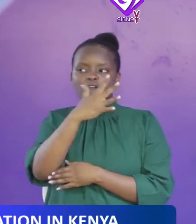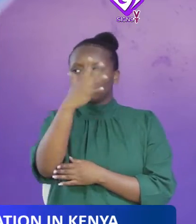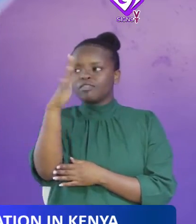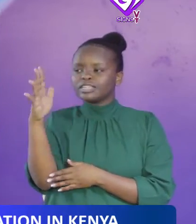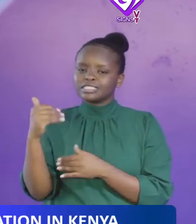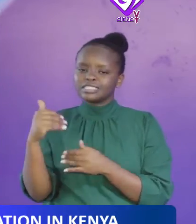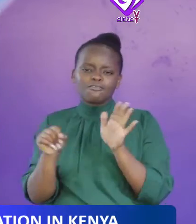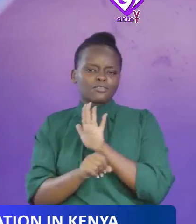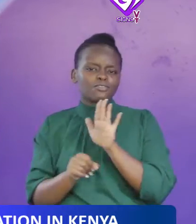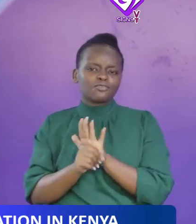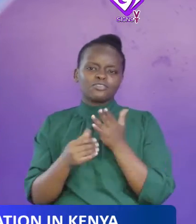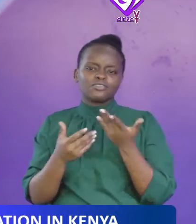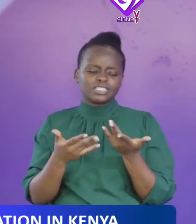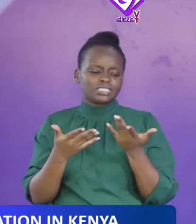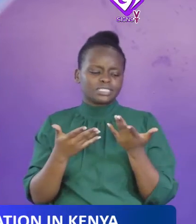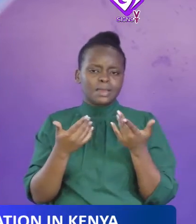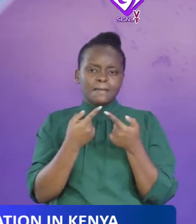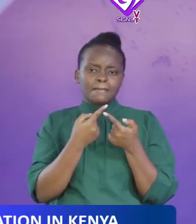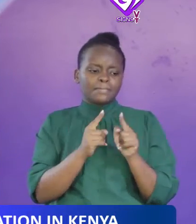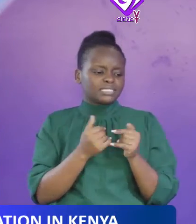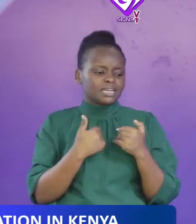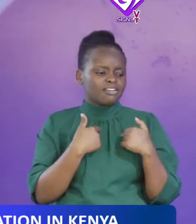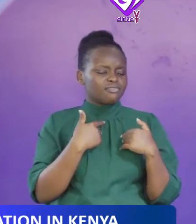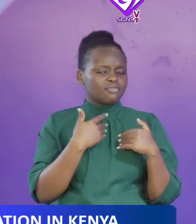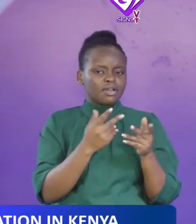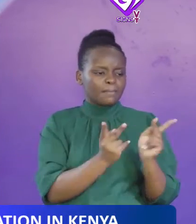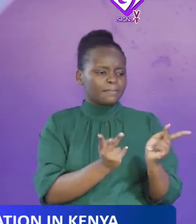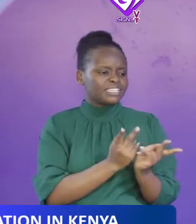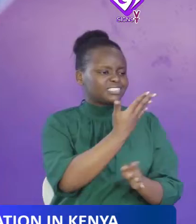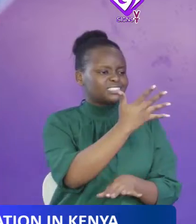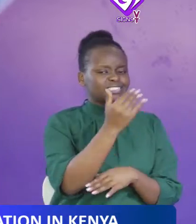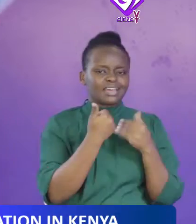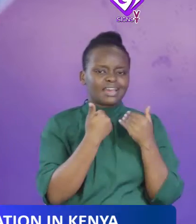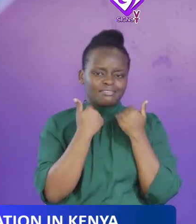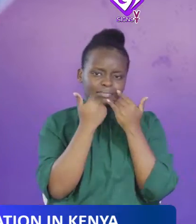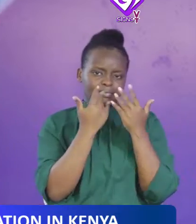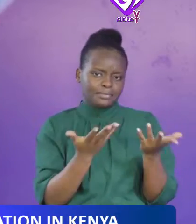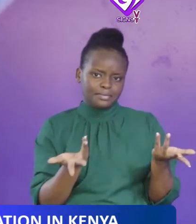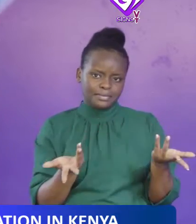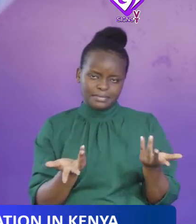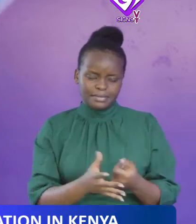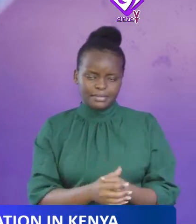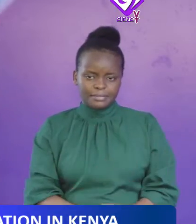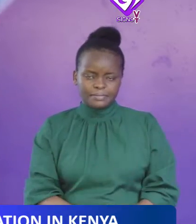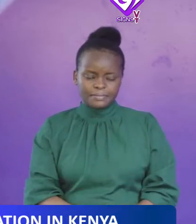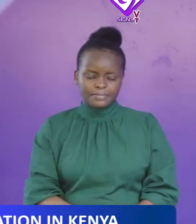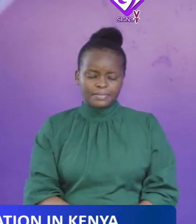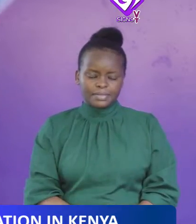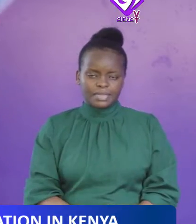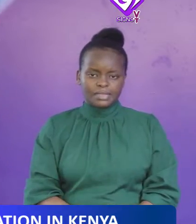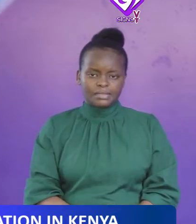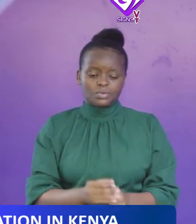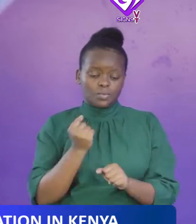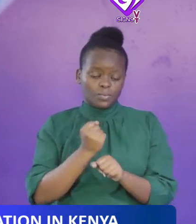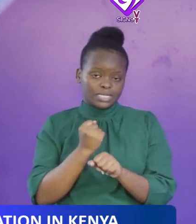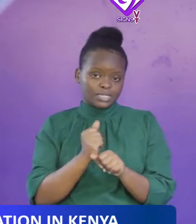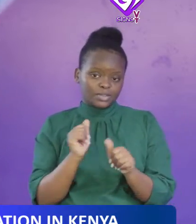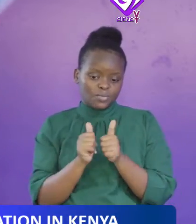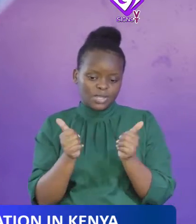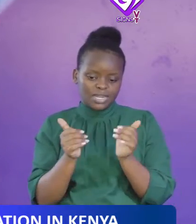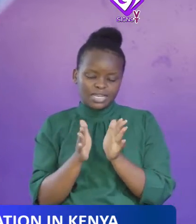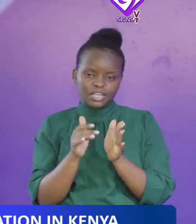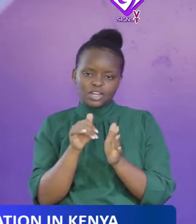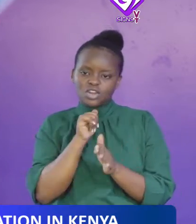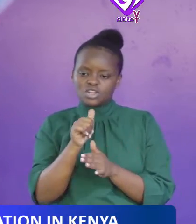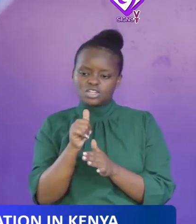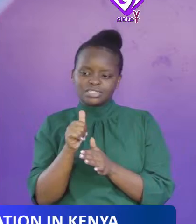where there are no any trees. There are no any trees. Then there's the bit of efficiency and not austerity.